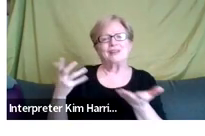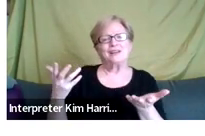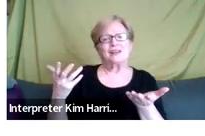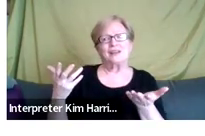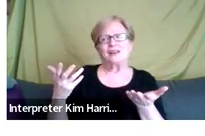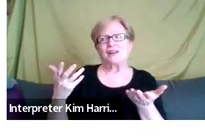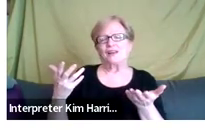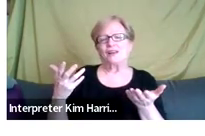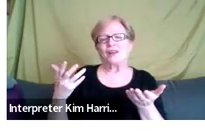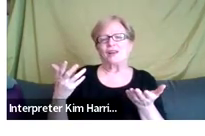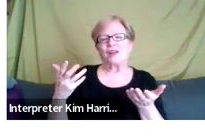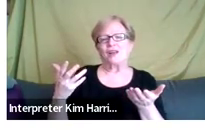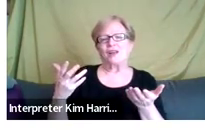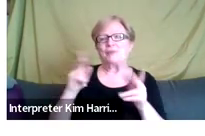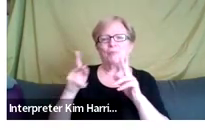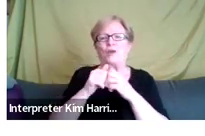you know, people with disabilities,